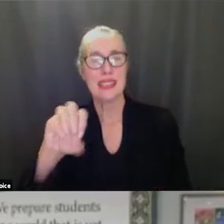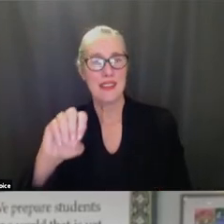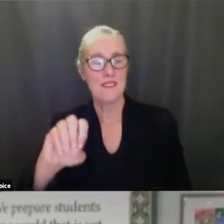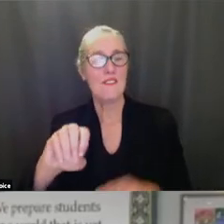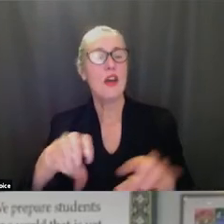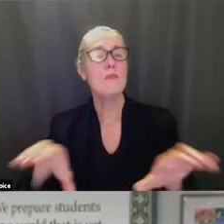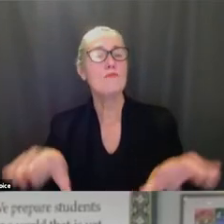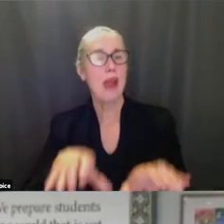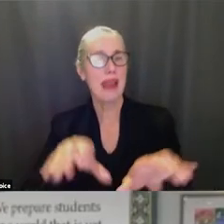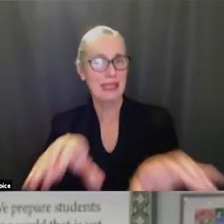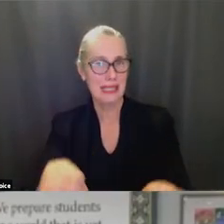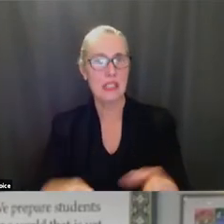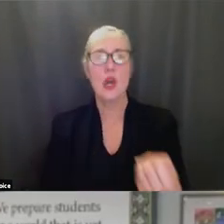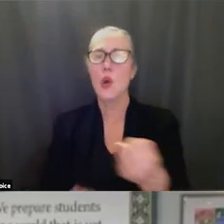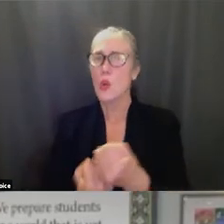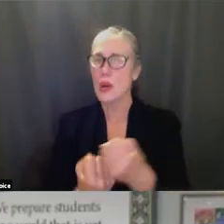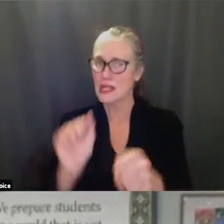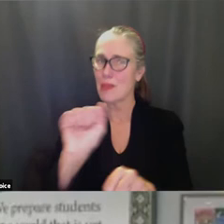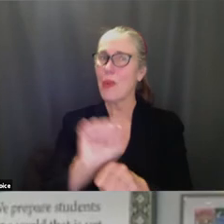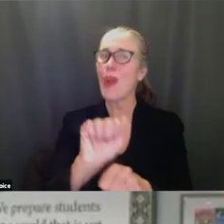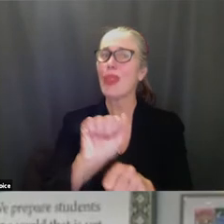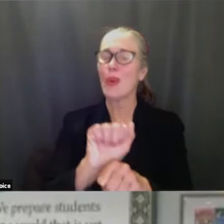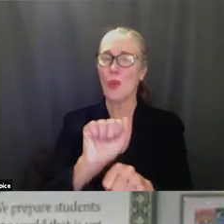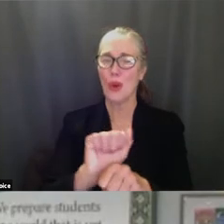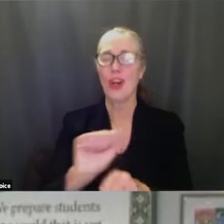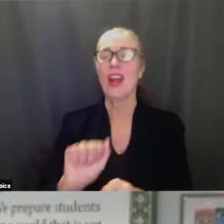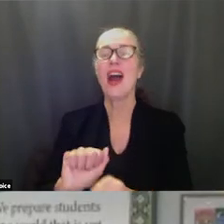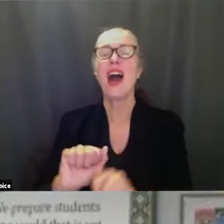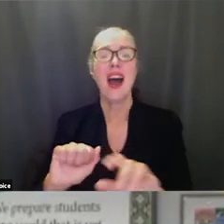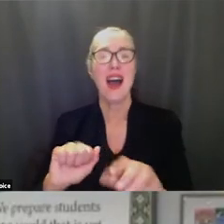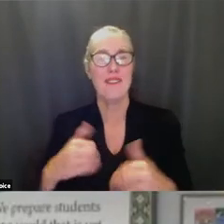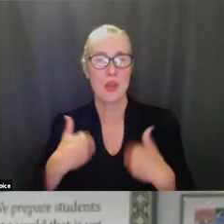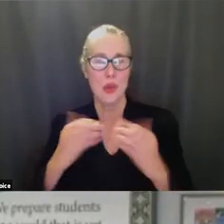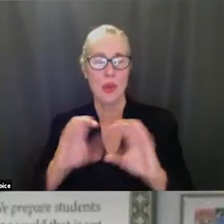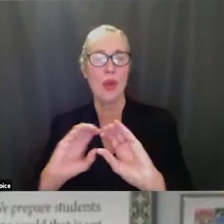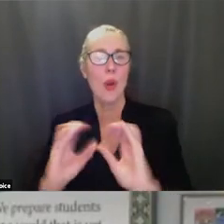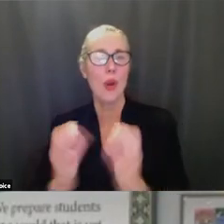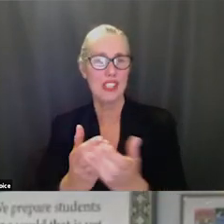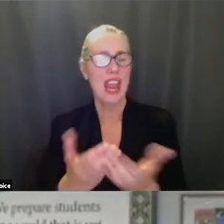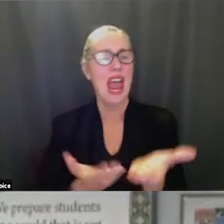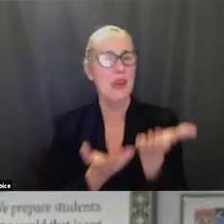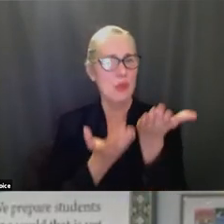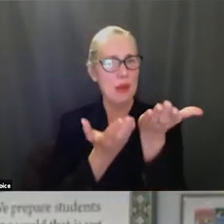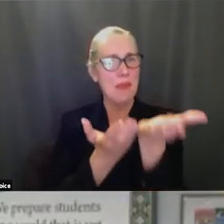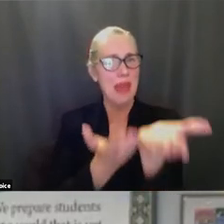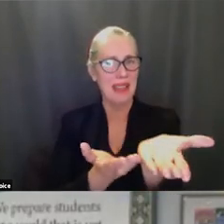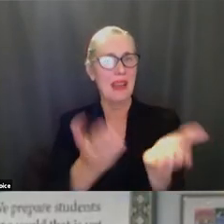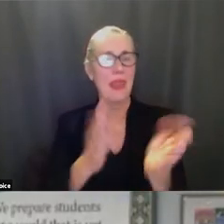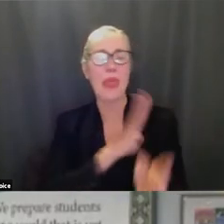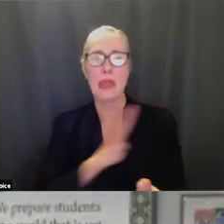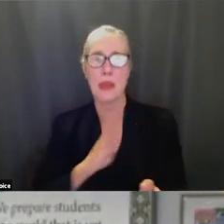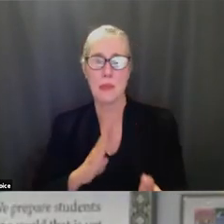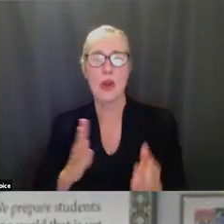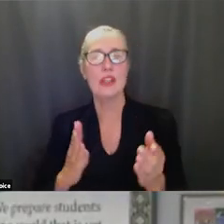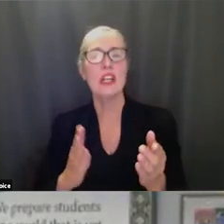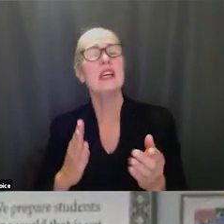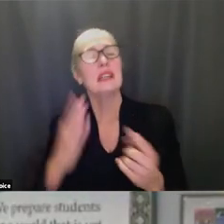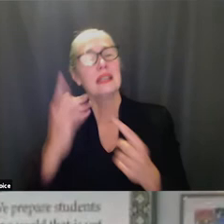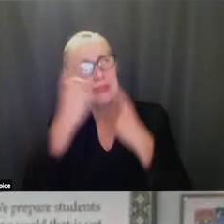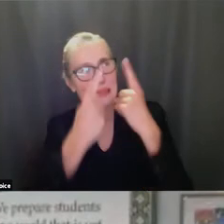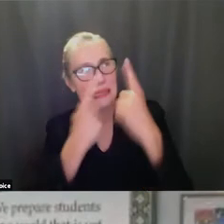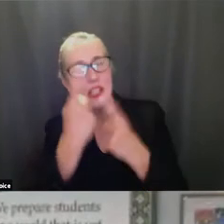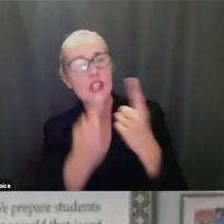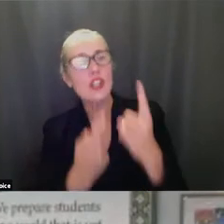santa barbara and recommends that the board reconsider contracting mou's for police in schools